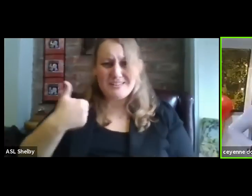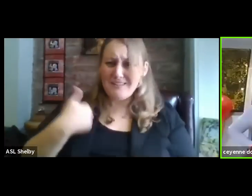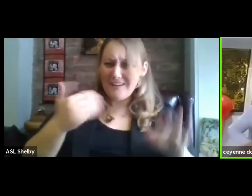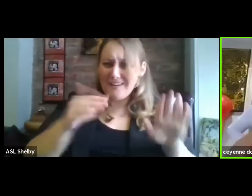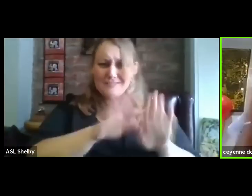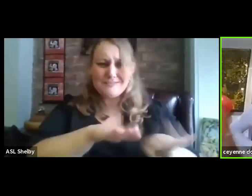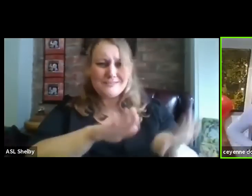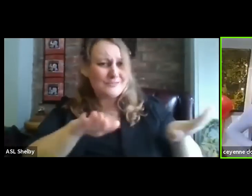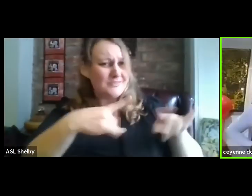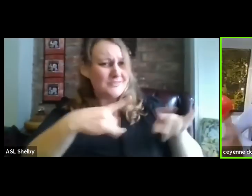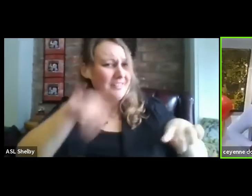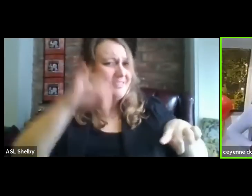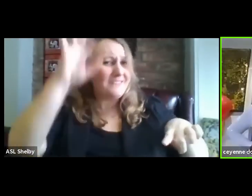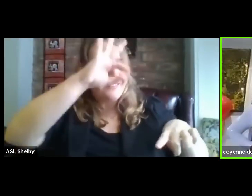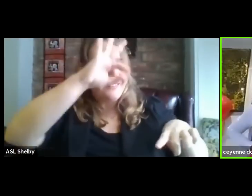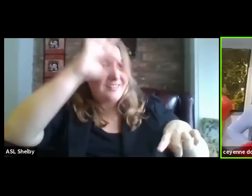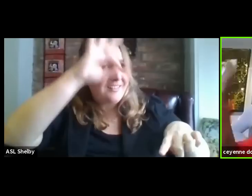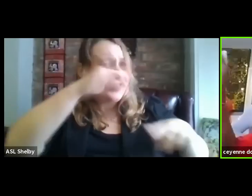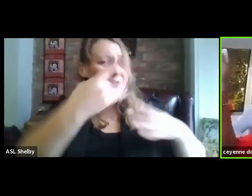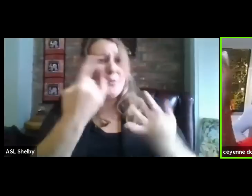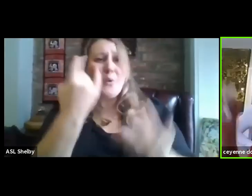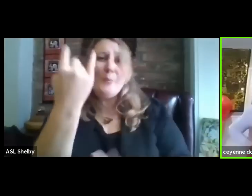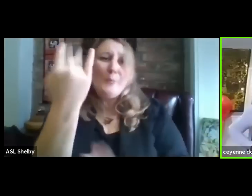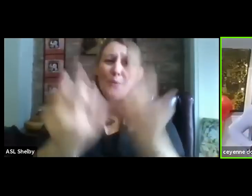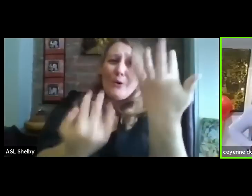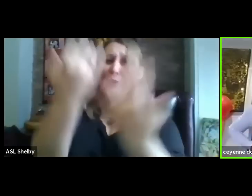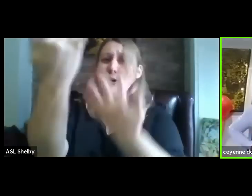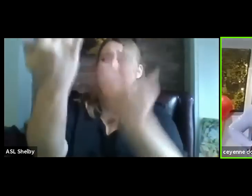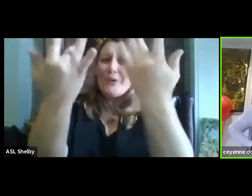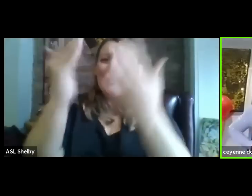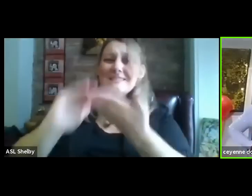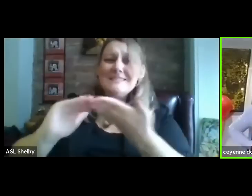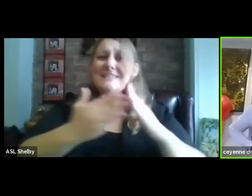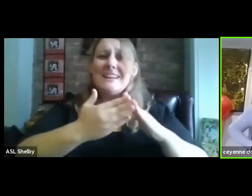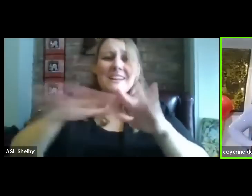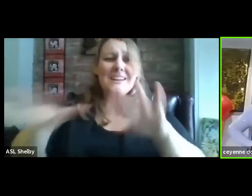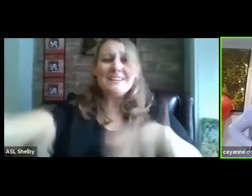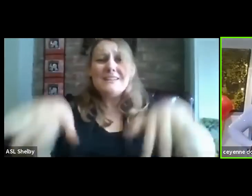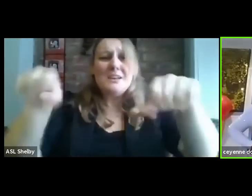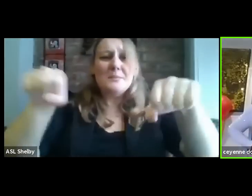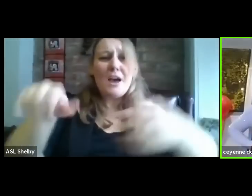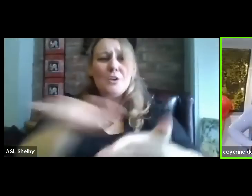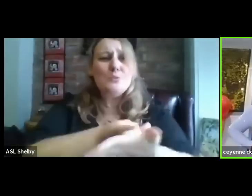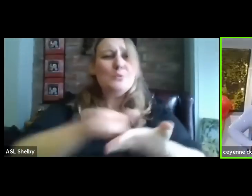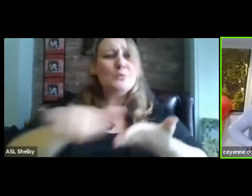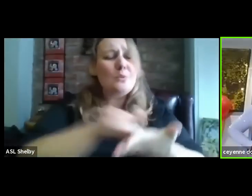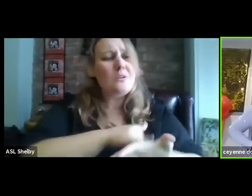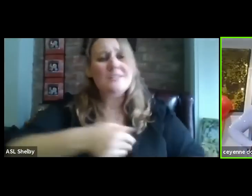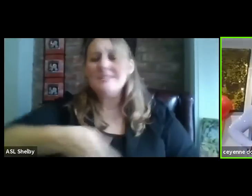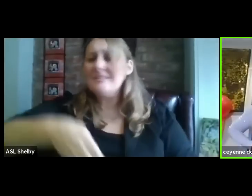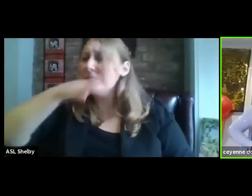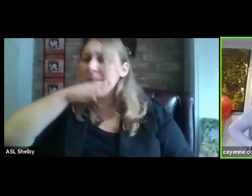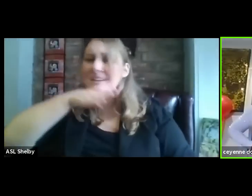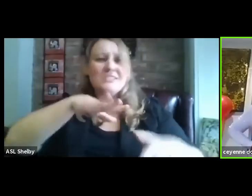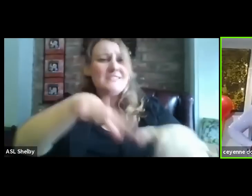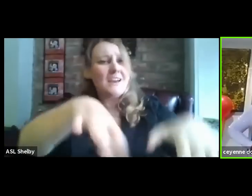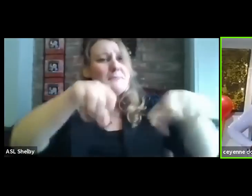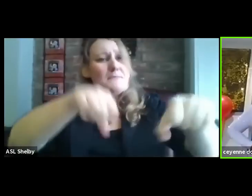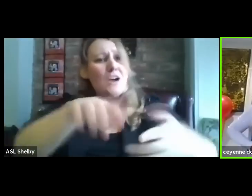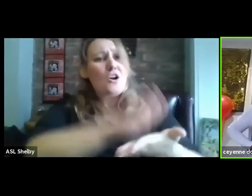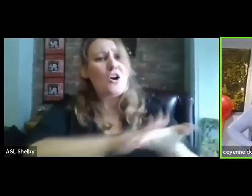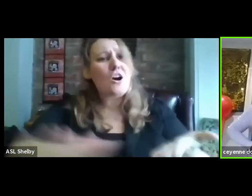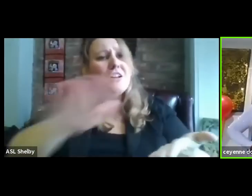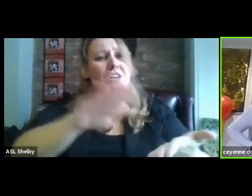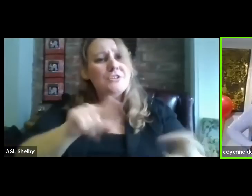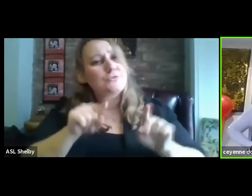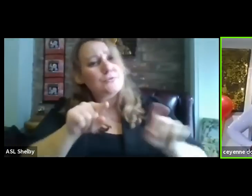inspiring, you want to burn down the city and take back New York? Bitch, take back a college. Get an education.